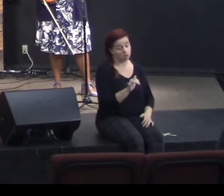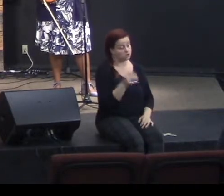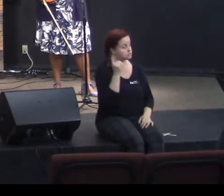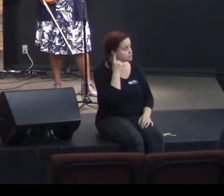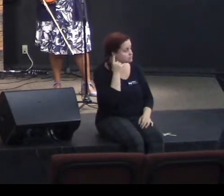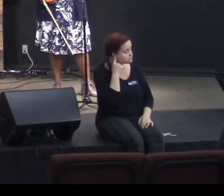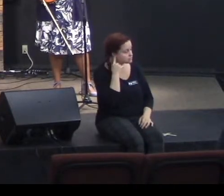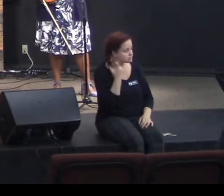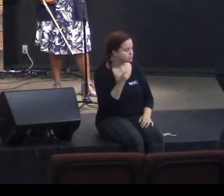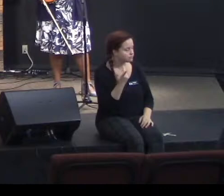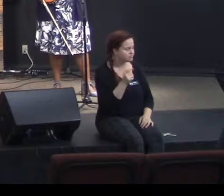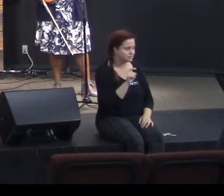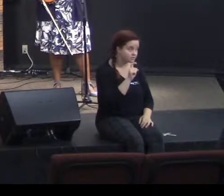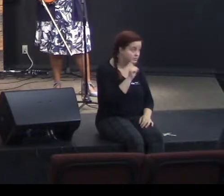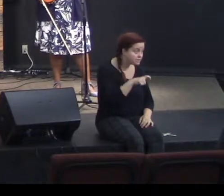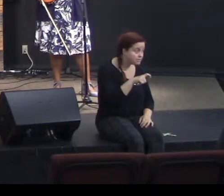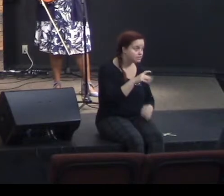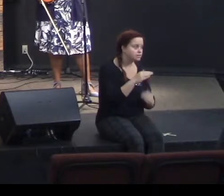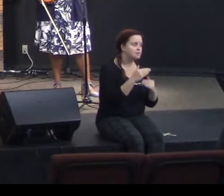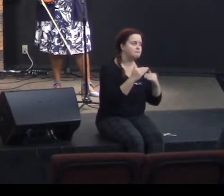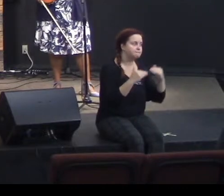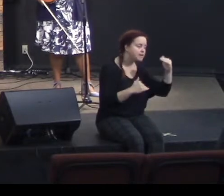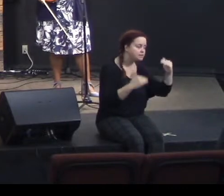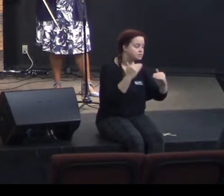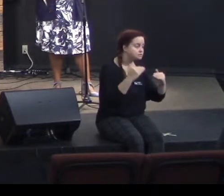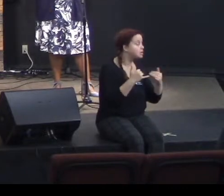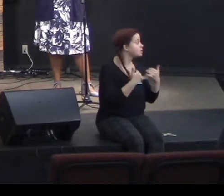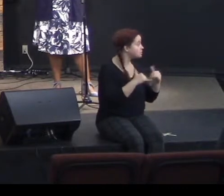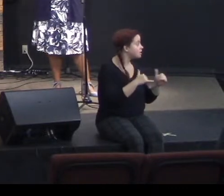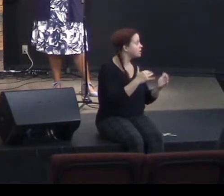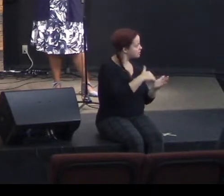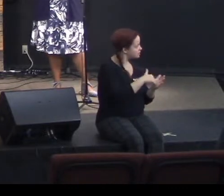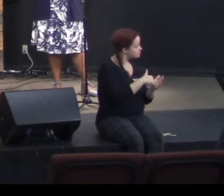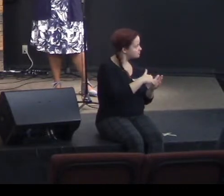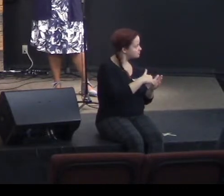need balance. Could you play again?